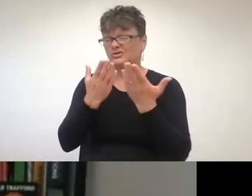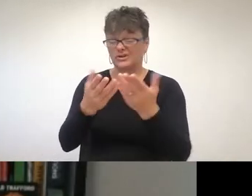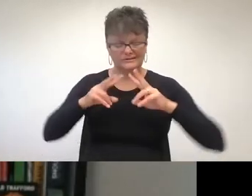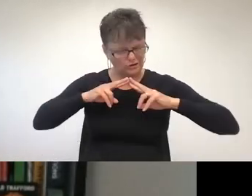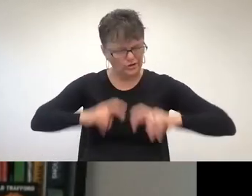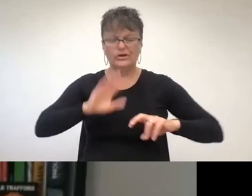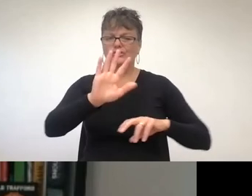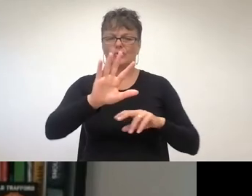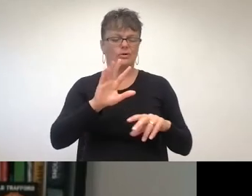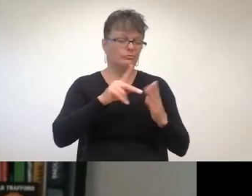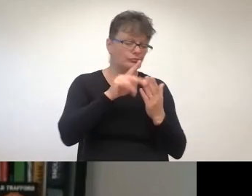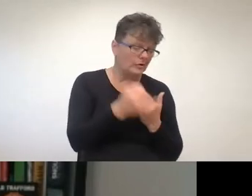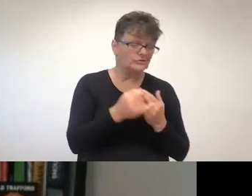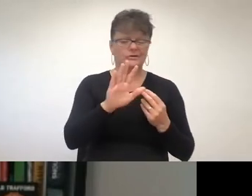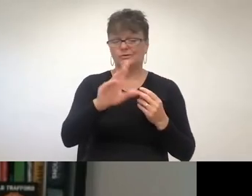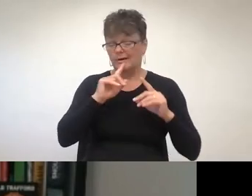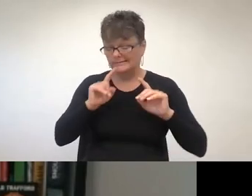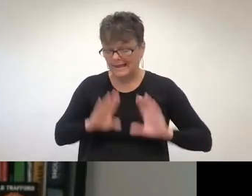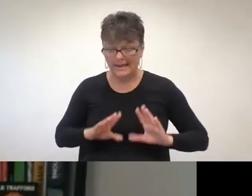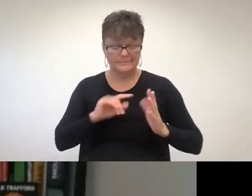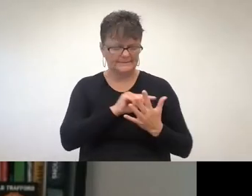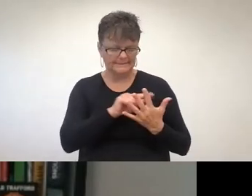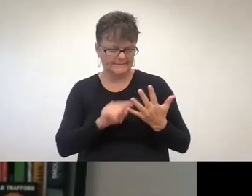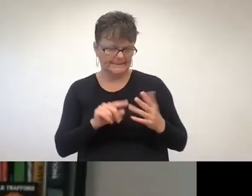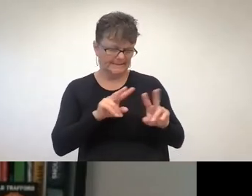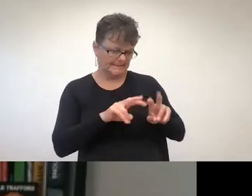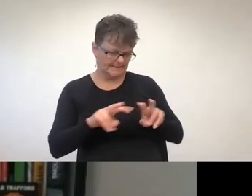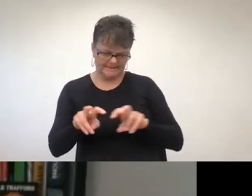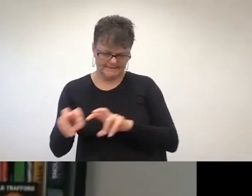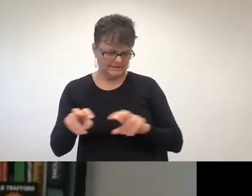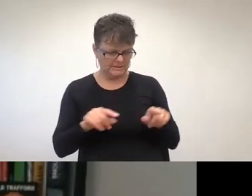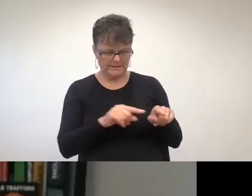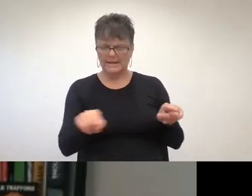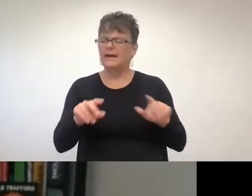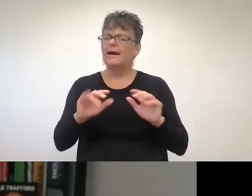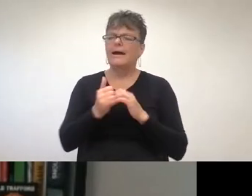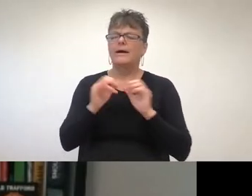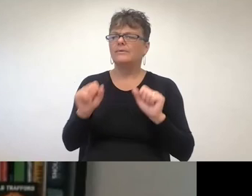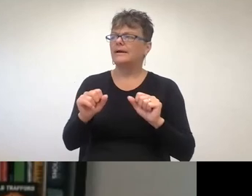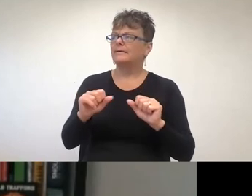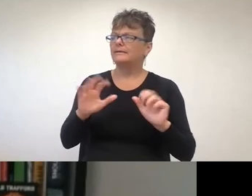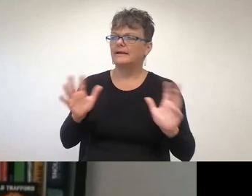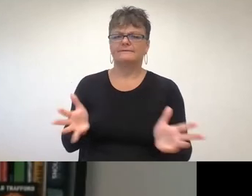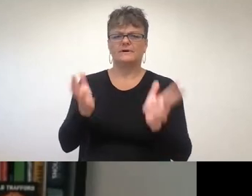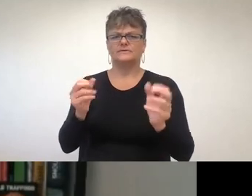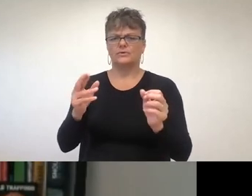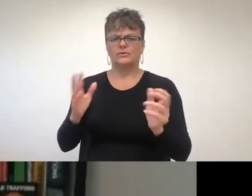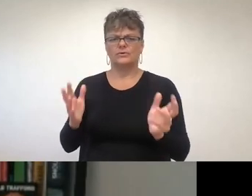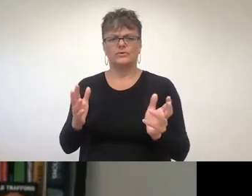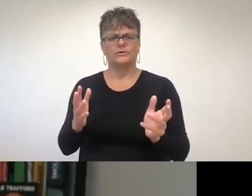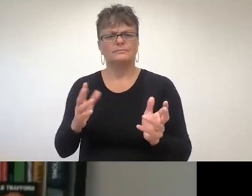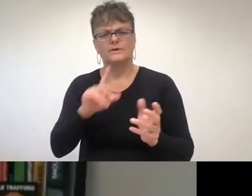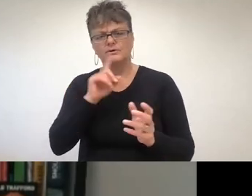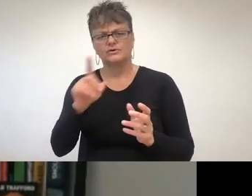might be, and see if we can increase equitable outcomes or foster more equitable outcomes through the way that we're